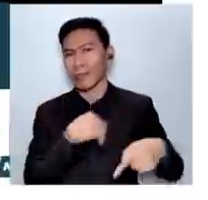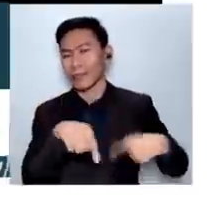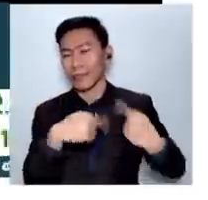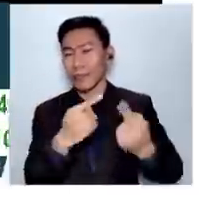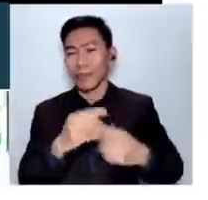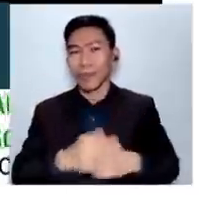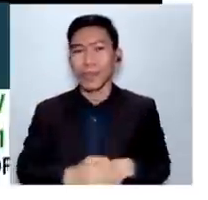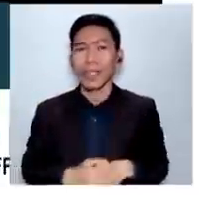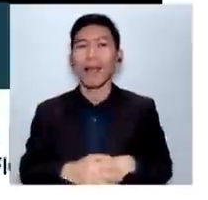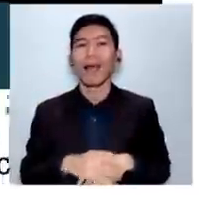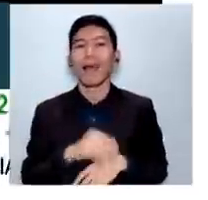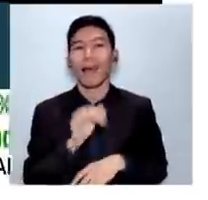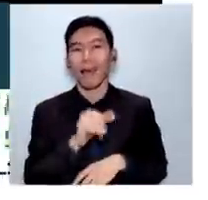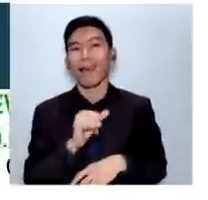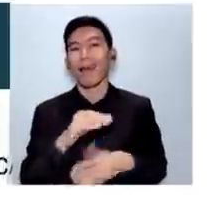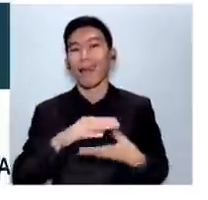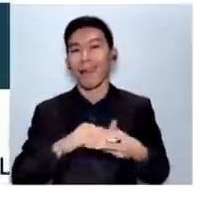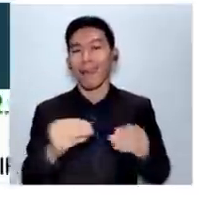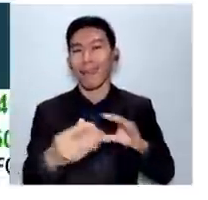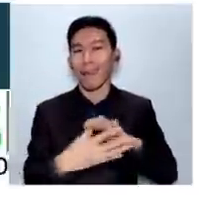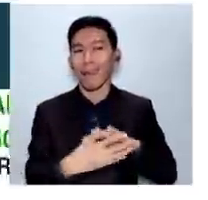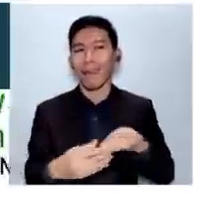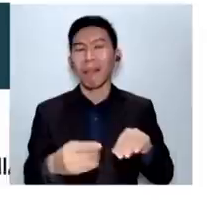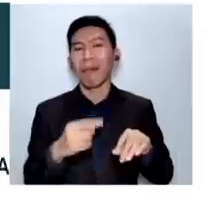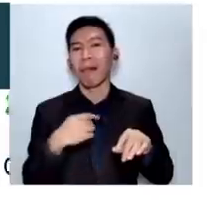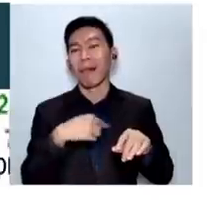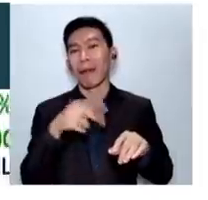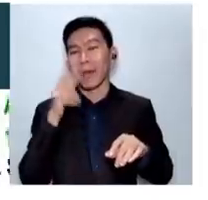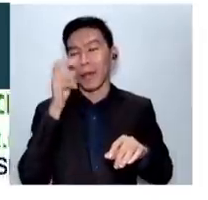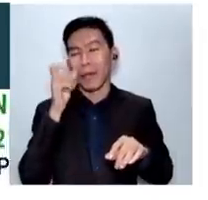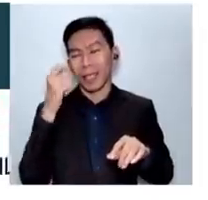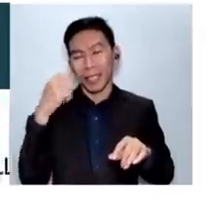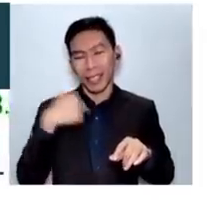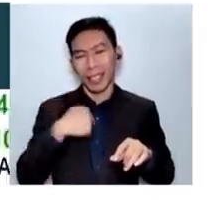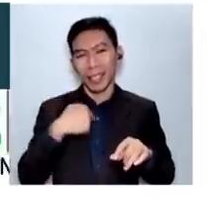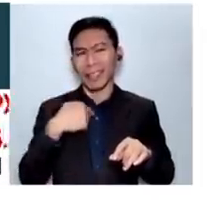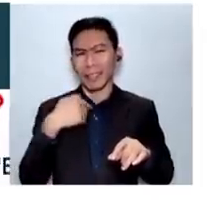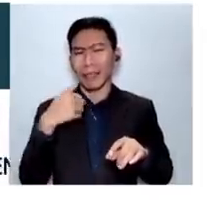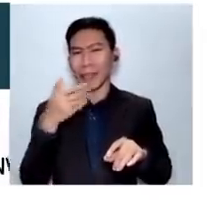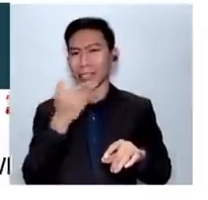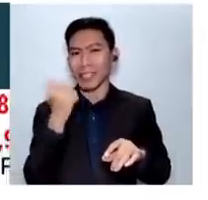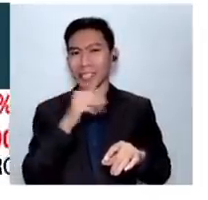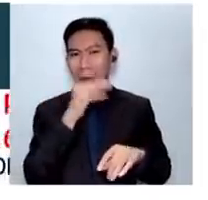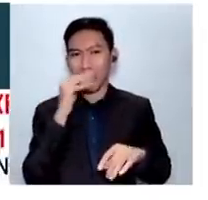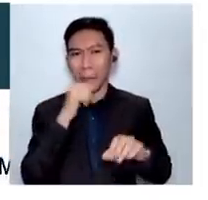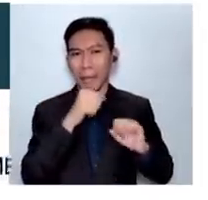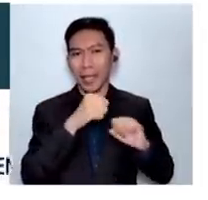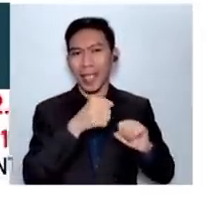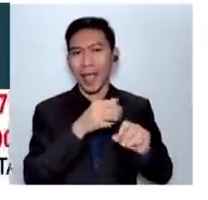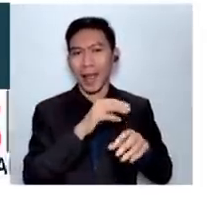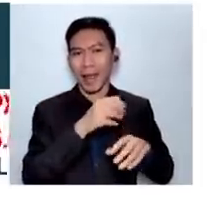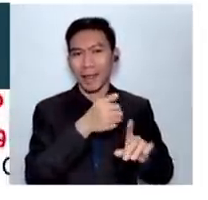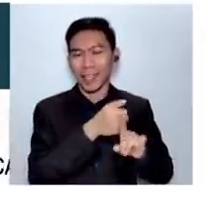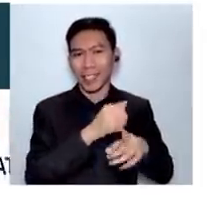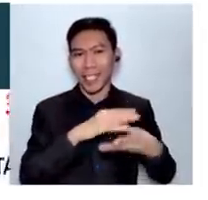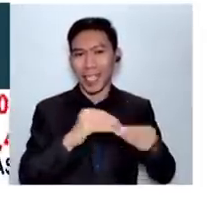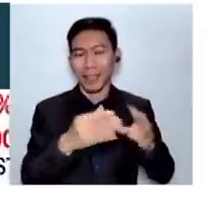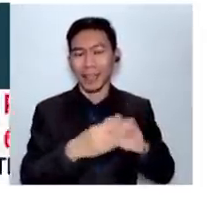magandang kwento na narinig ko, which siguro mas maganda ikwento ni Senator Manny Pacquiao, because housing is one of